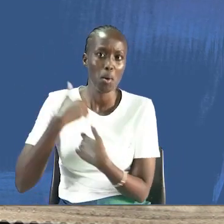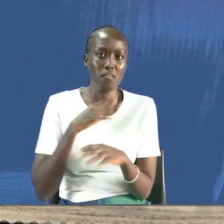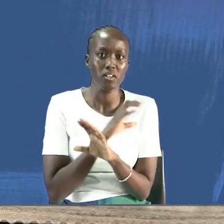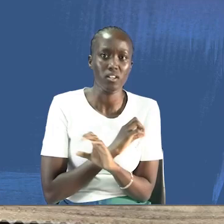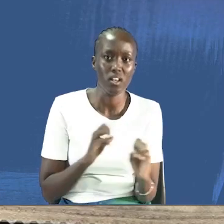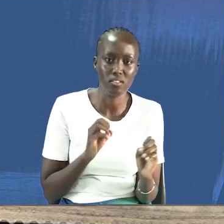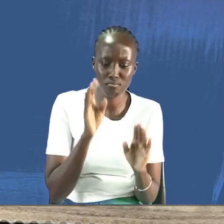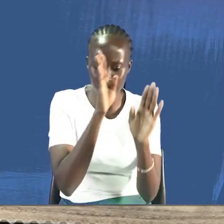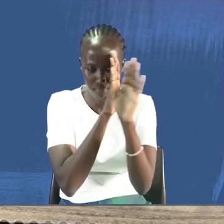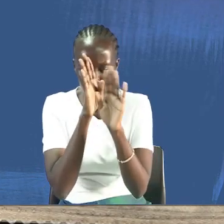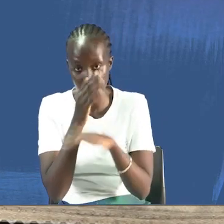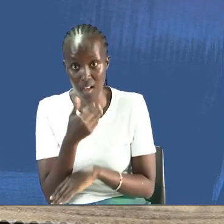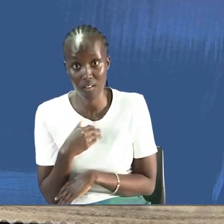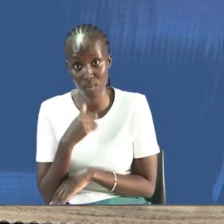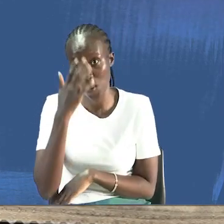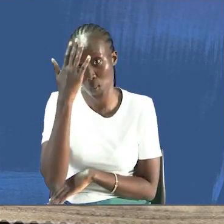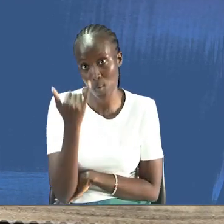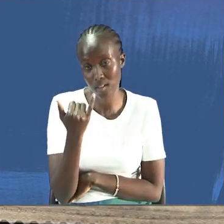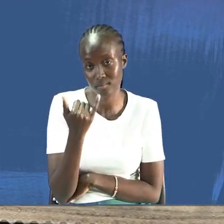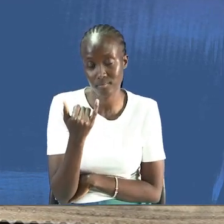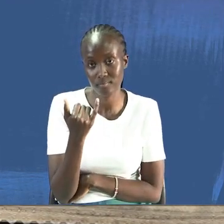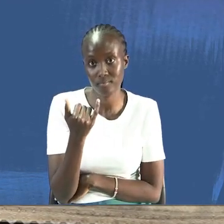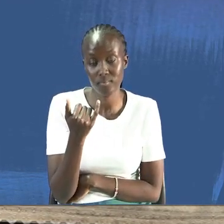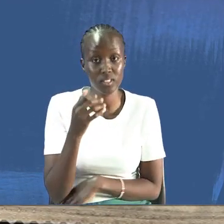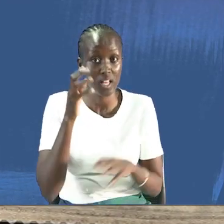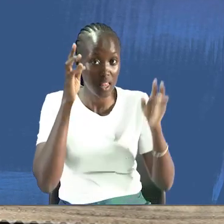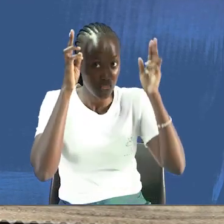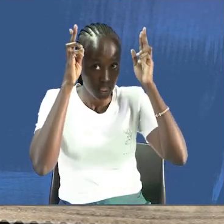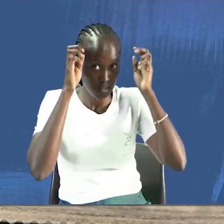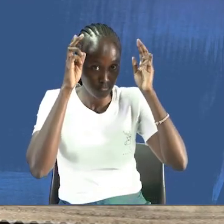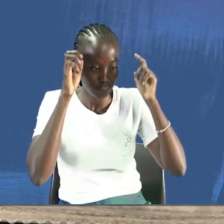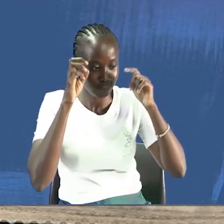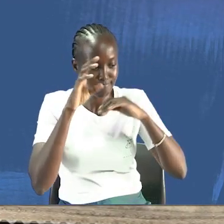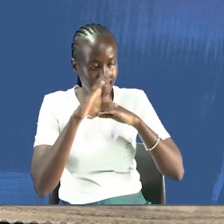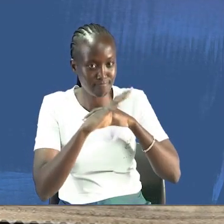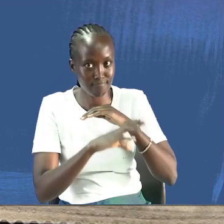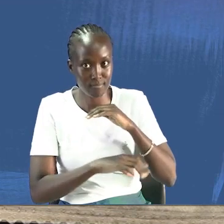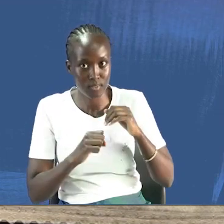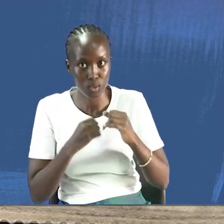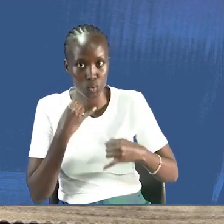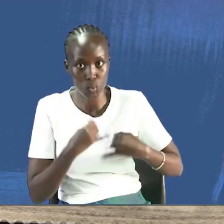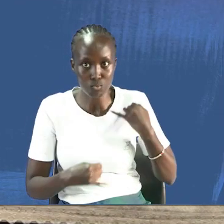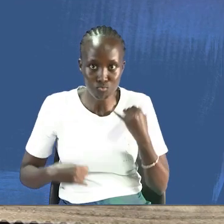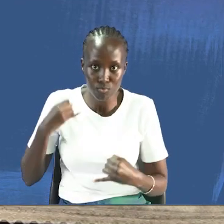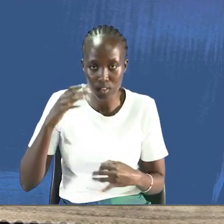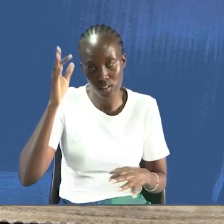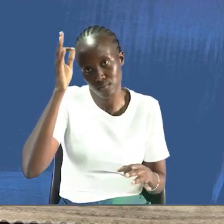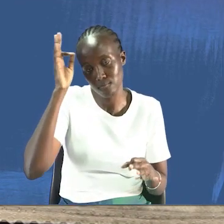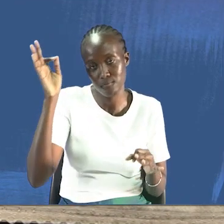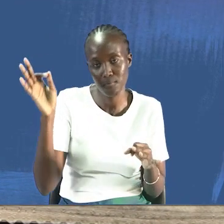full of doubt because the Lord has because the devil has already stolen them and killed their